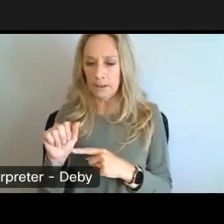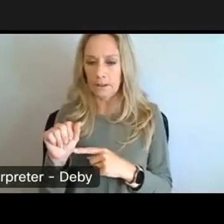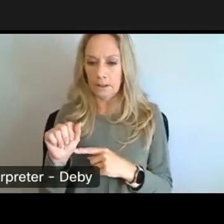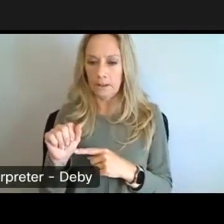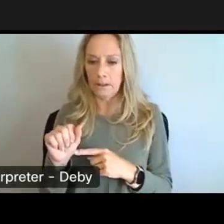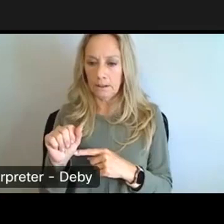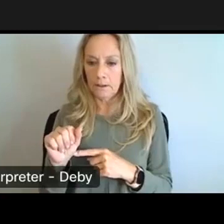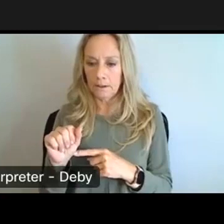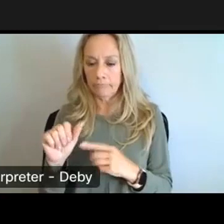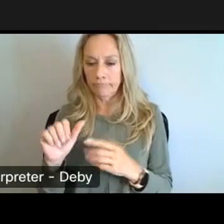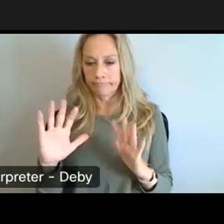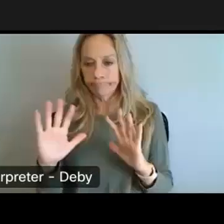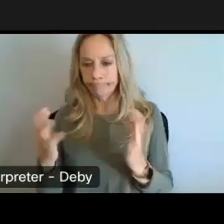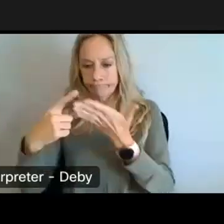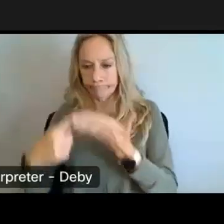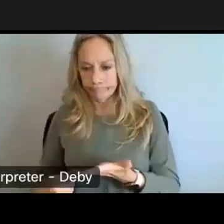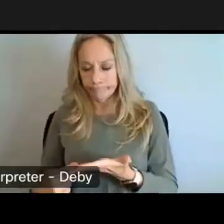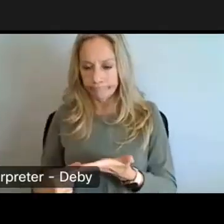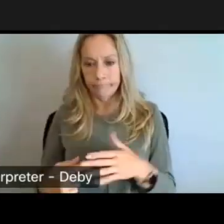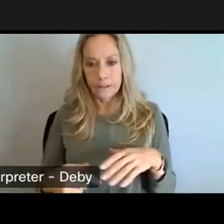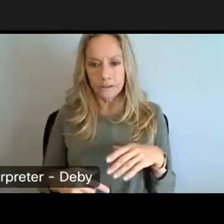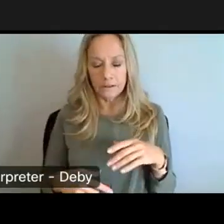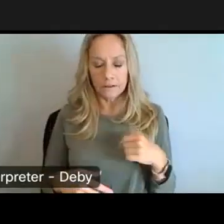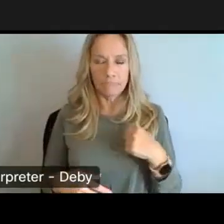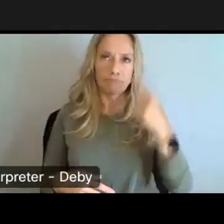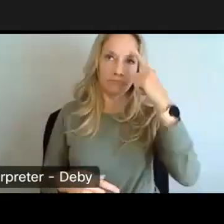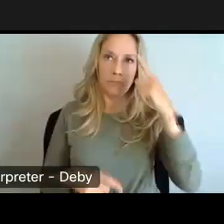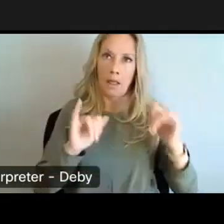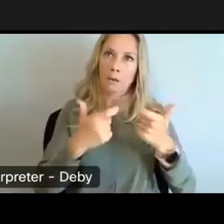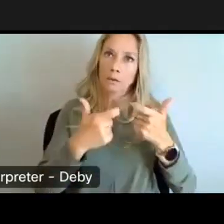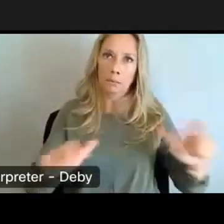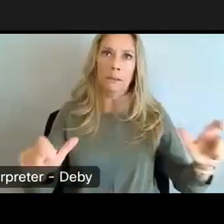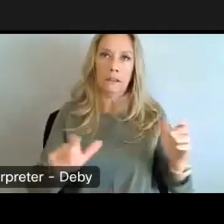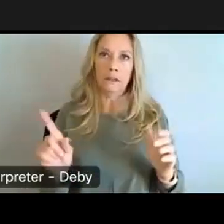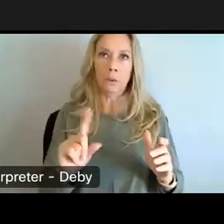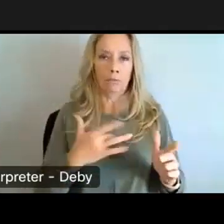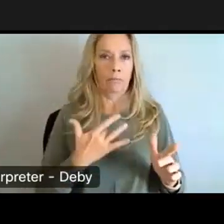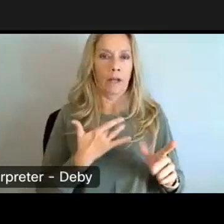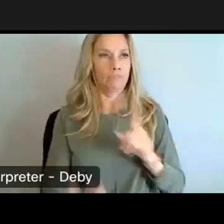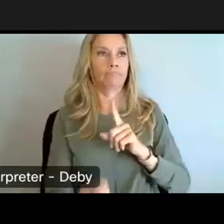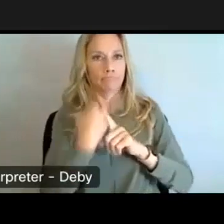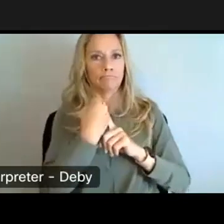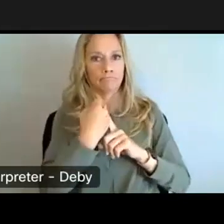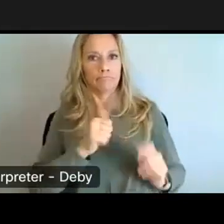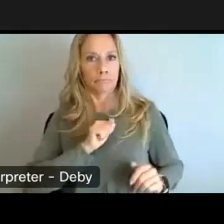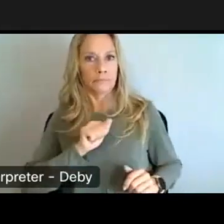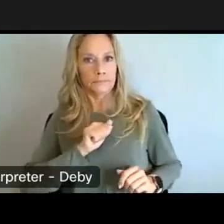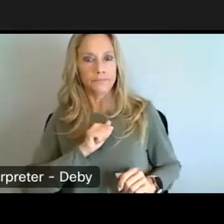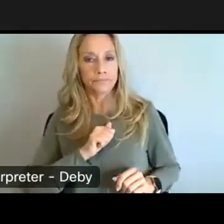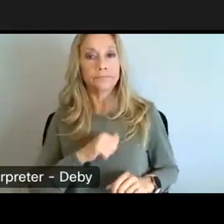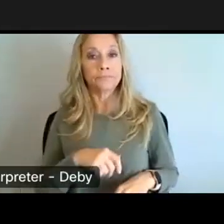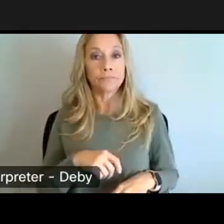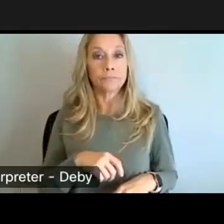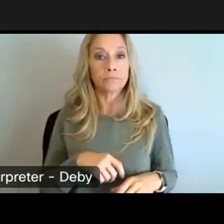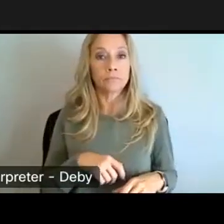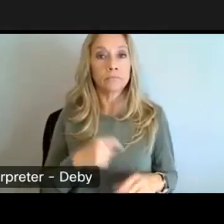um, but those were the big ones for me that impacted me. Um, some ones I have seen other